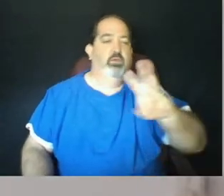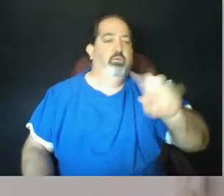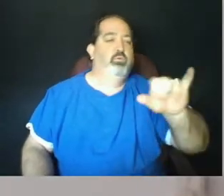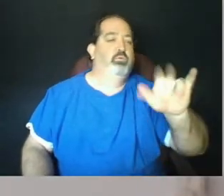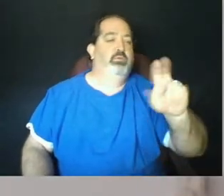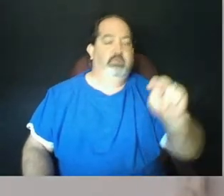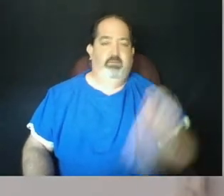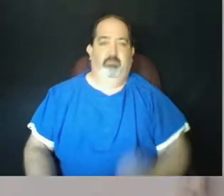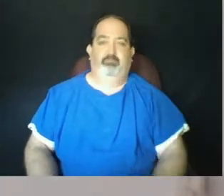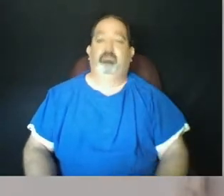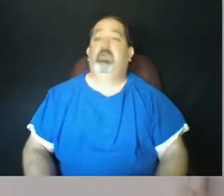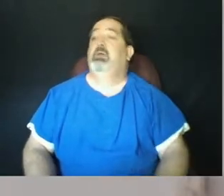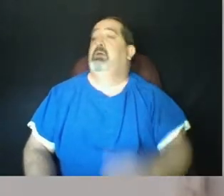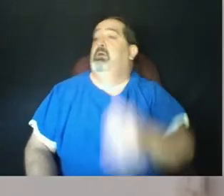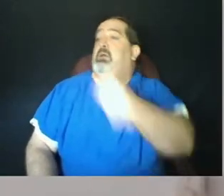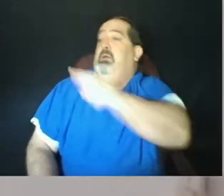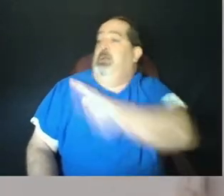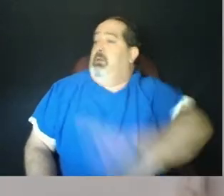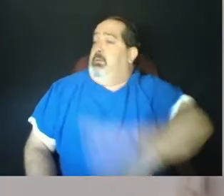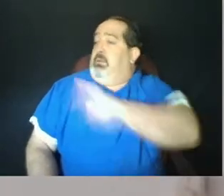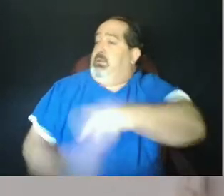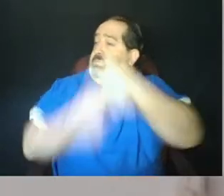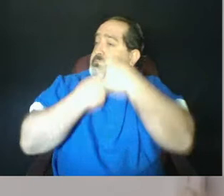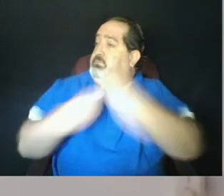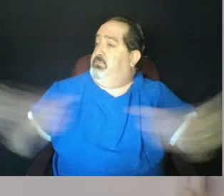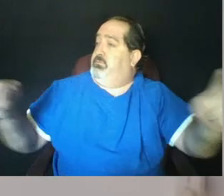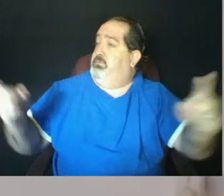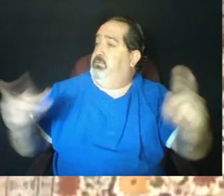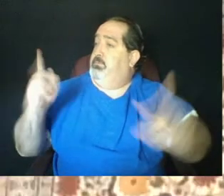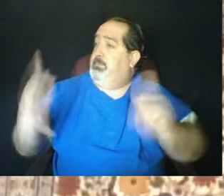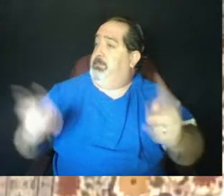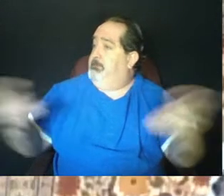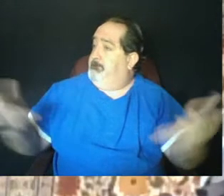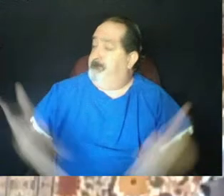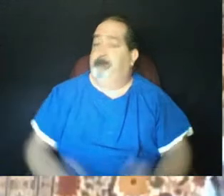Your Excellencies Lyondemere, have you words for your people?